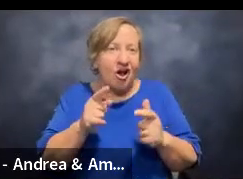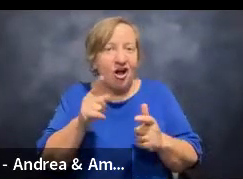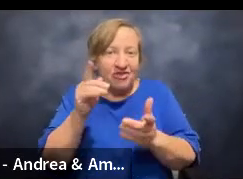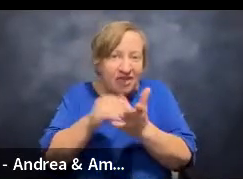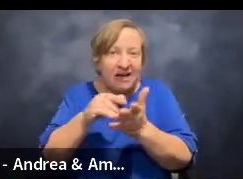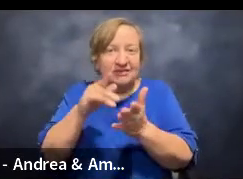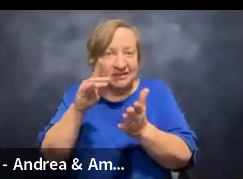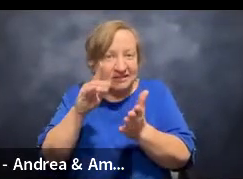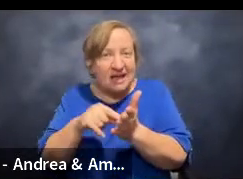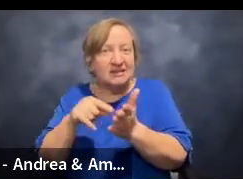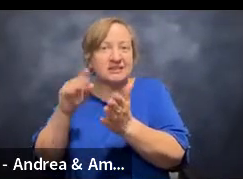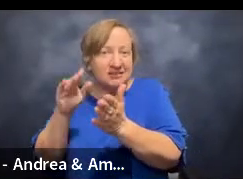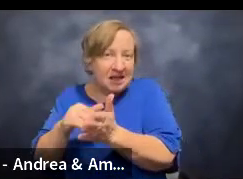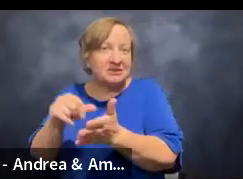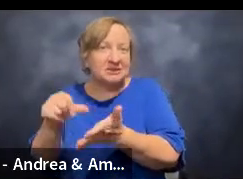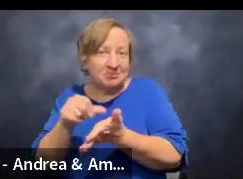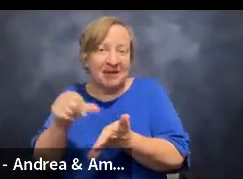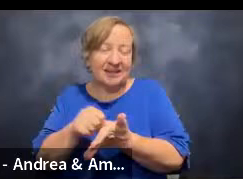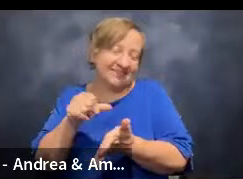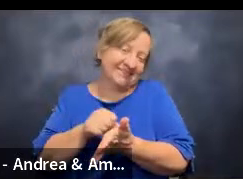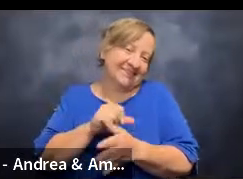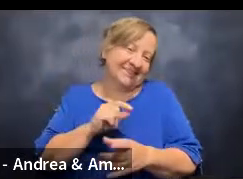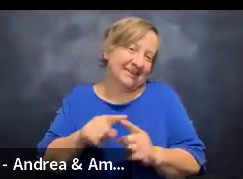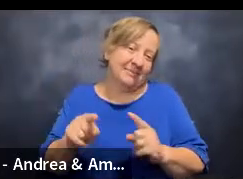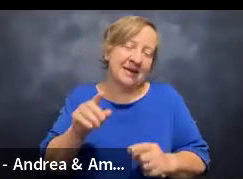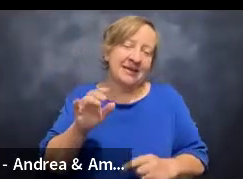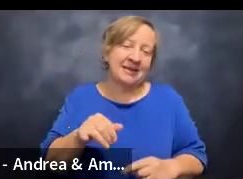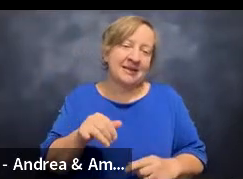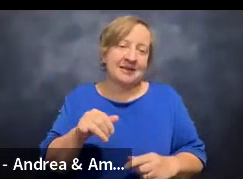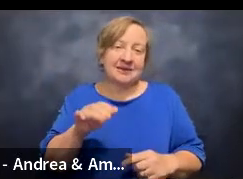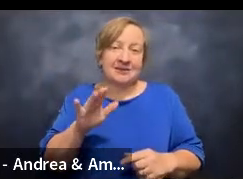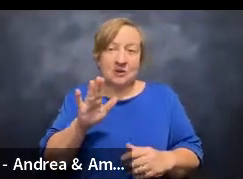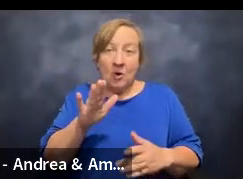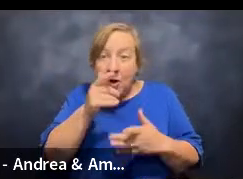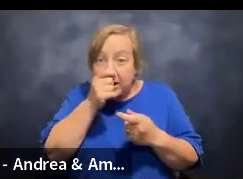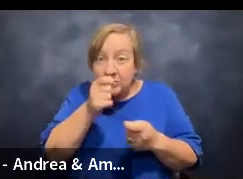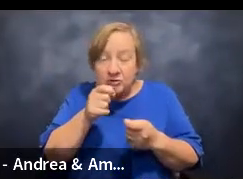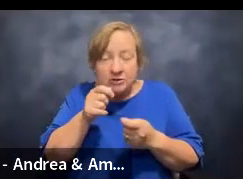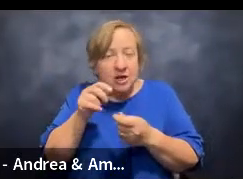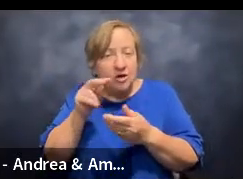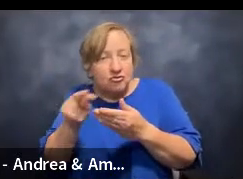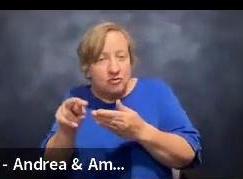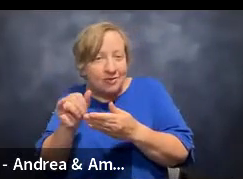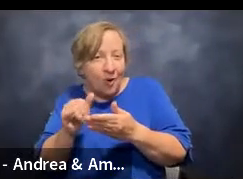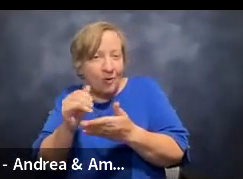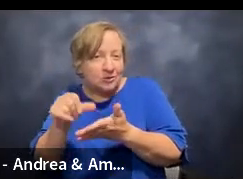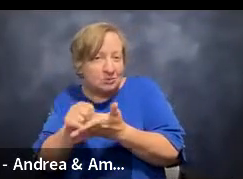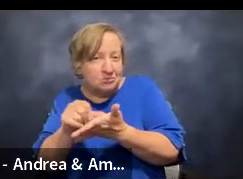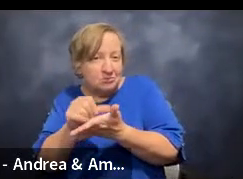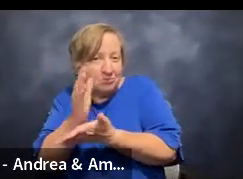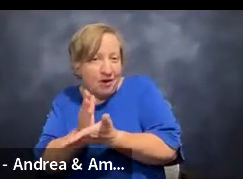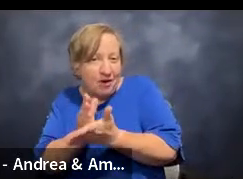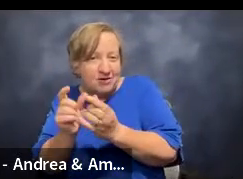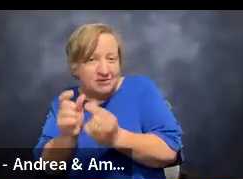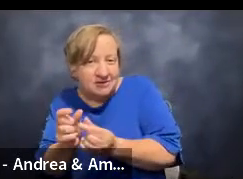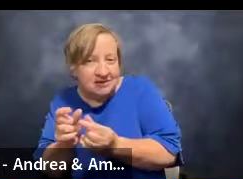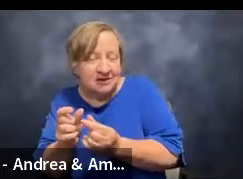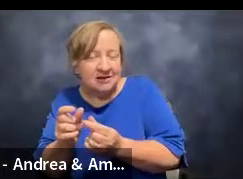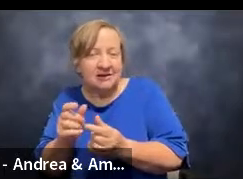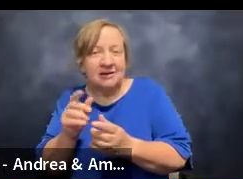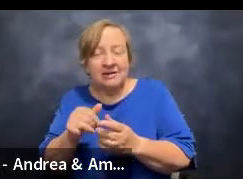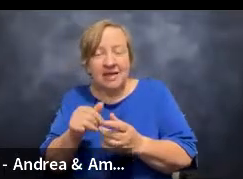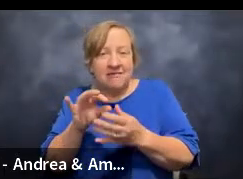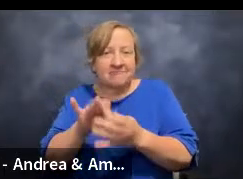but if this is where your interests lie, dig into these pages so that we can